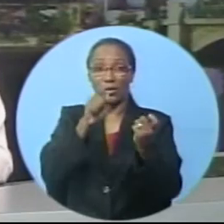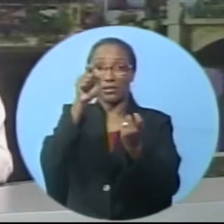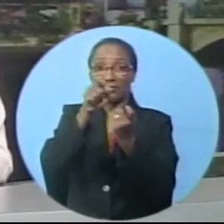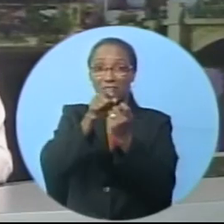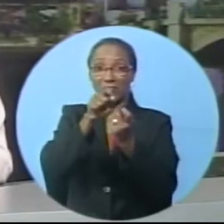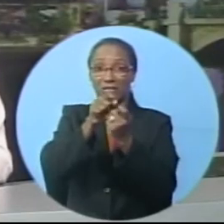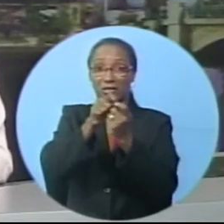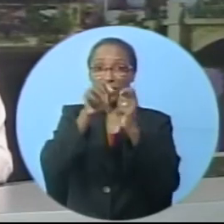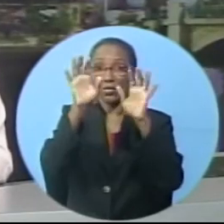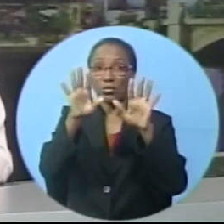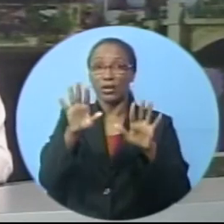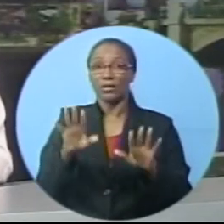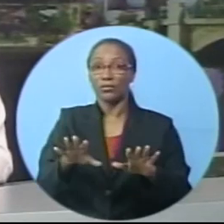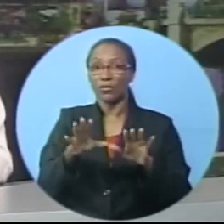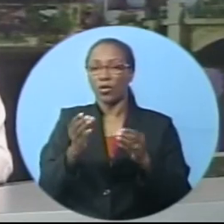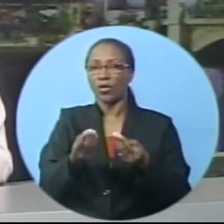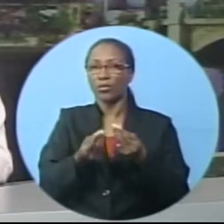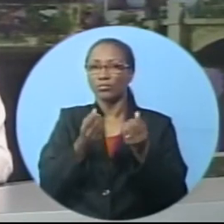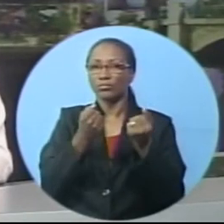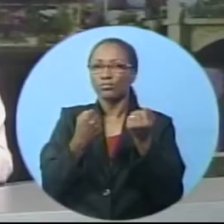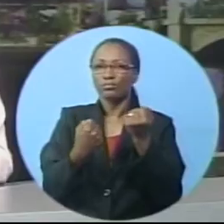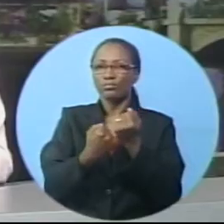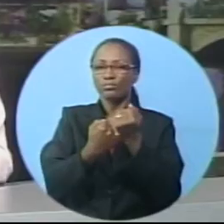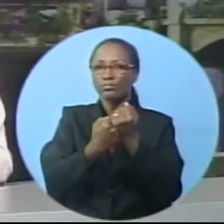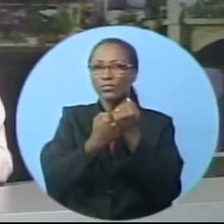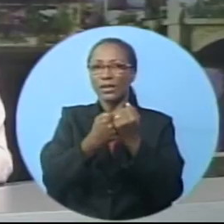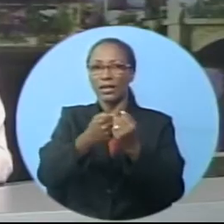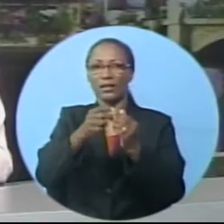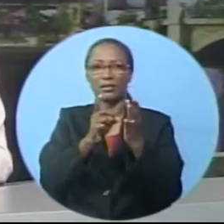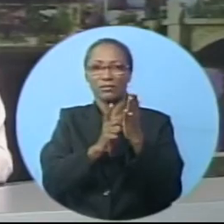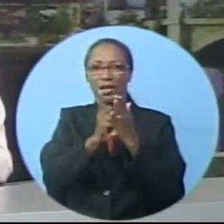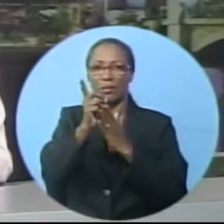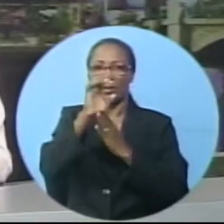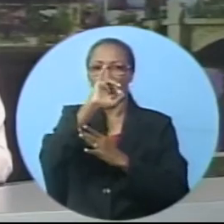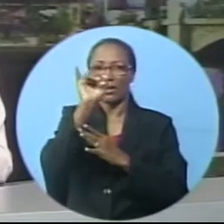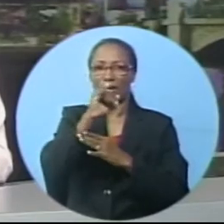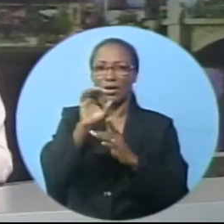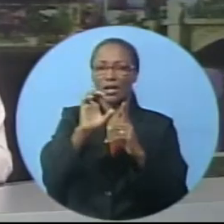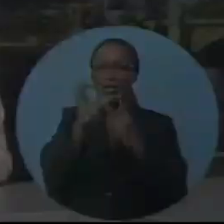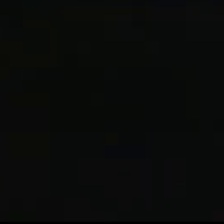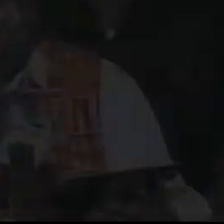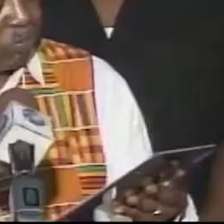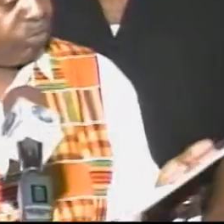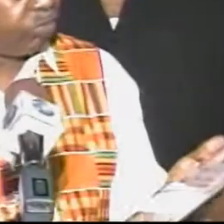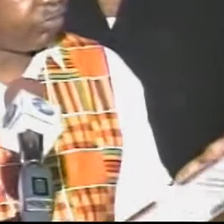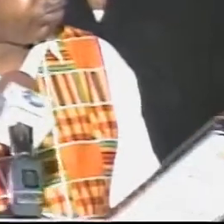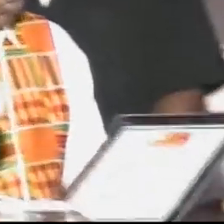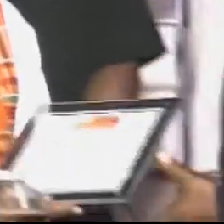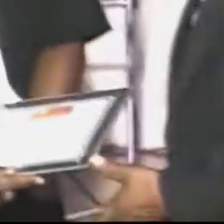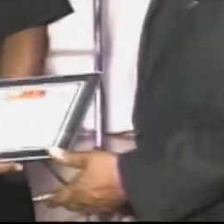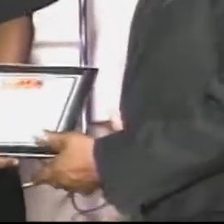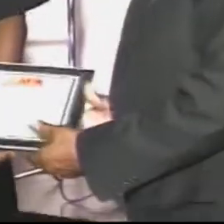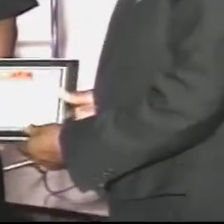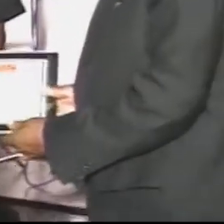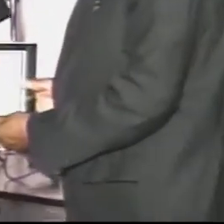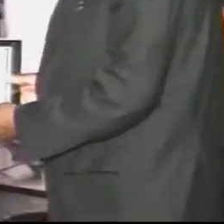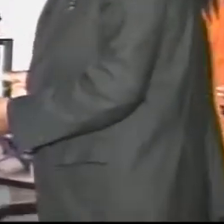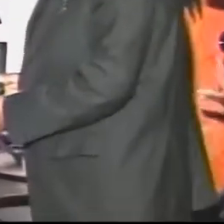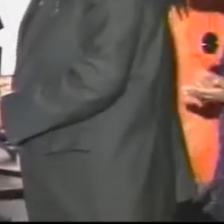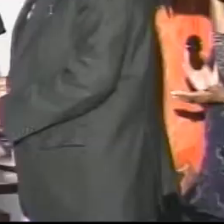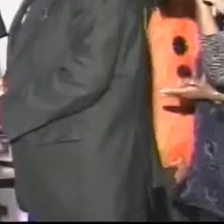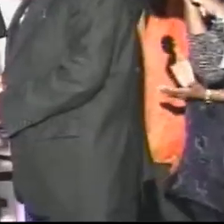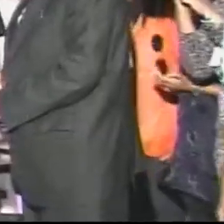tremendous contribution to the development of the arts, culture, and education in Barbados and the Caribbean. Sir Lloyd says one of